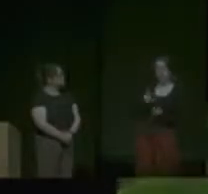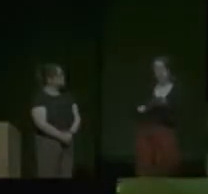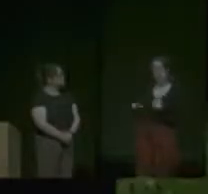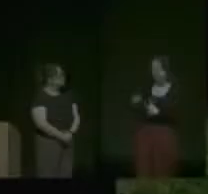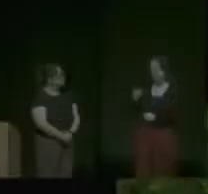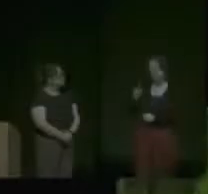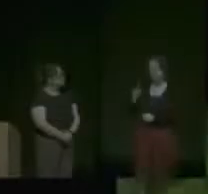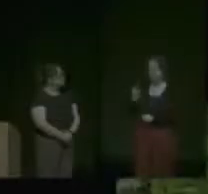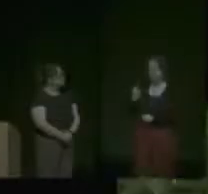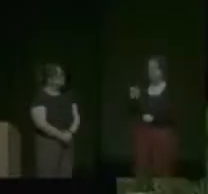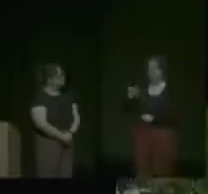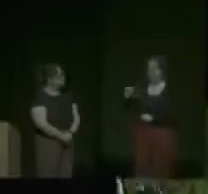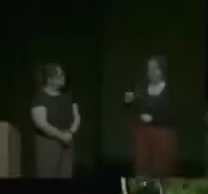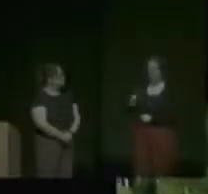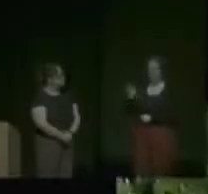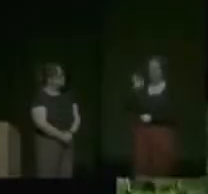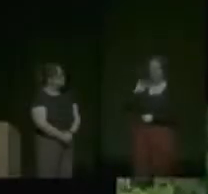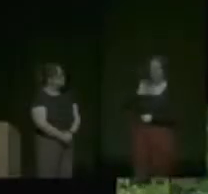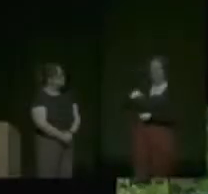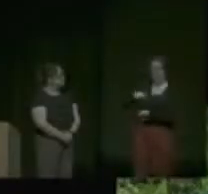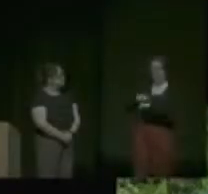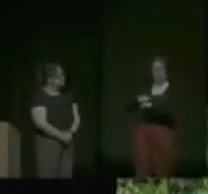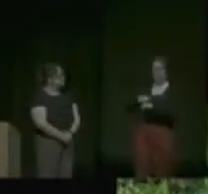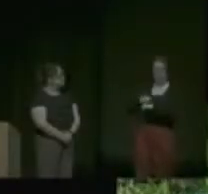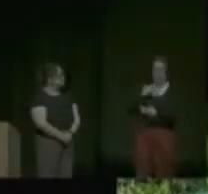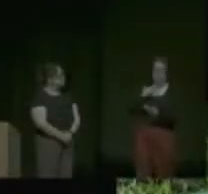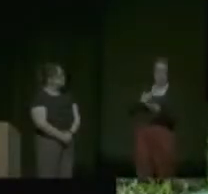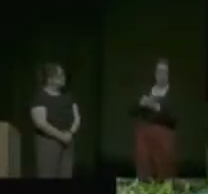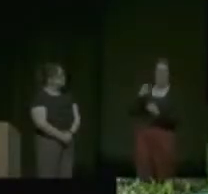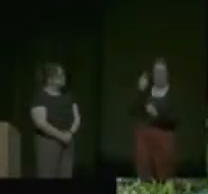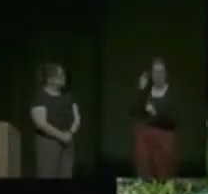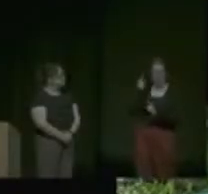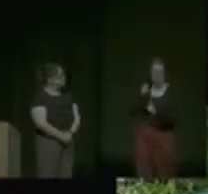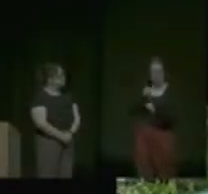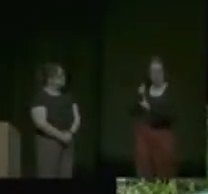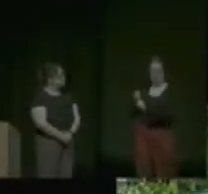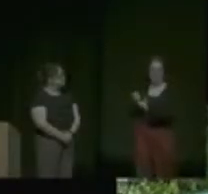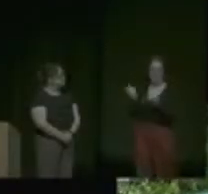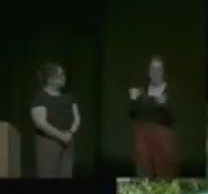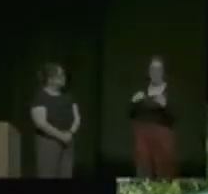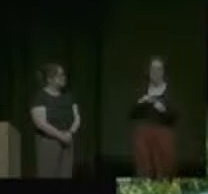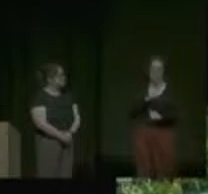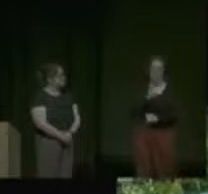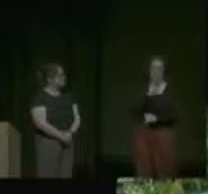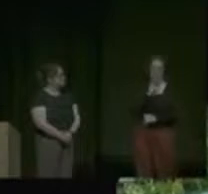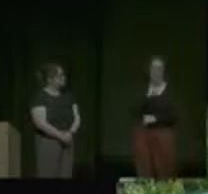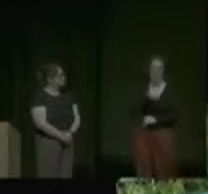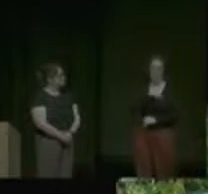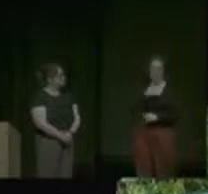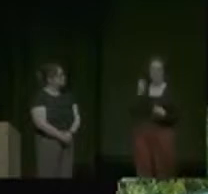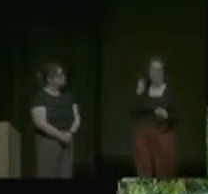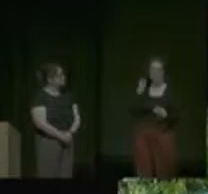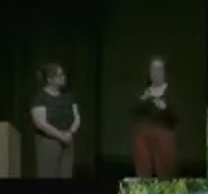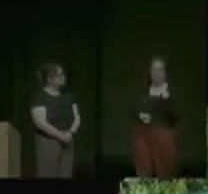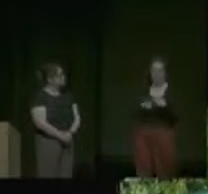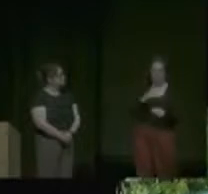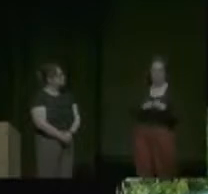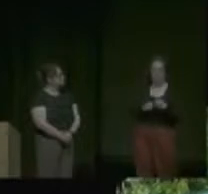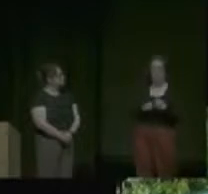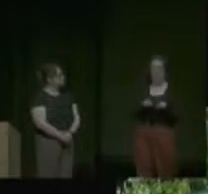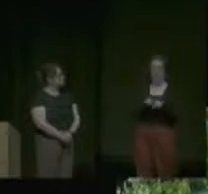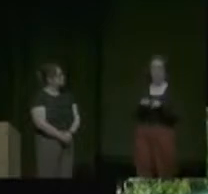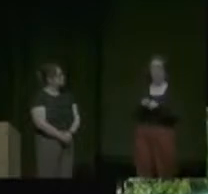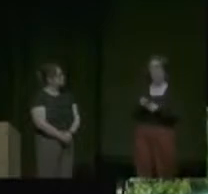with good intentions, they cause a lot of problems for water quality. In addition to preventing fish from traveling freely,